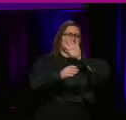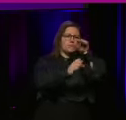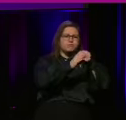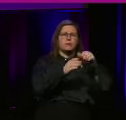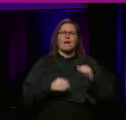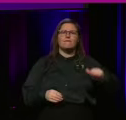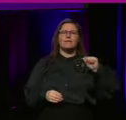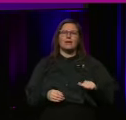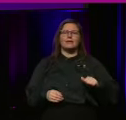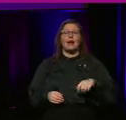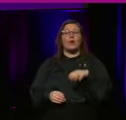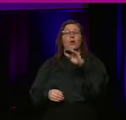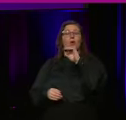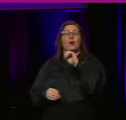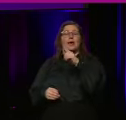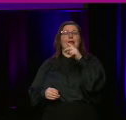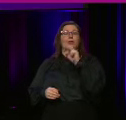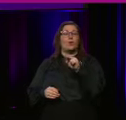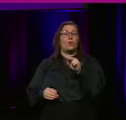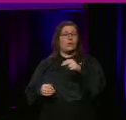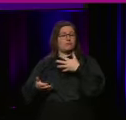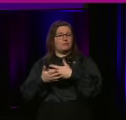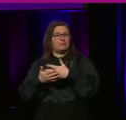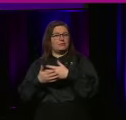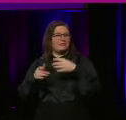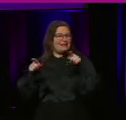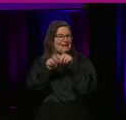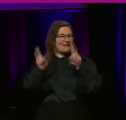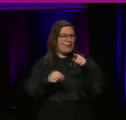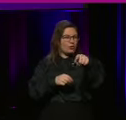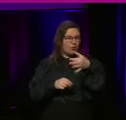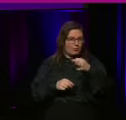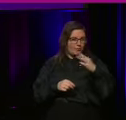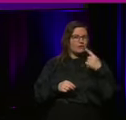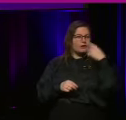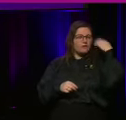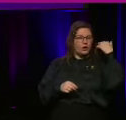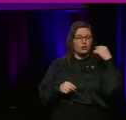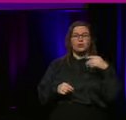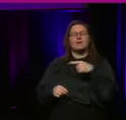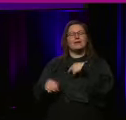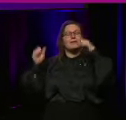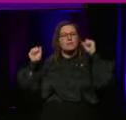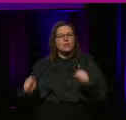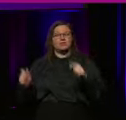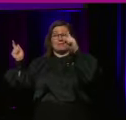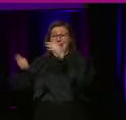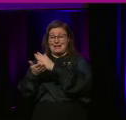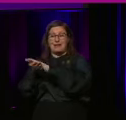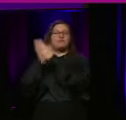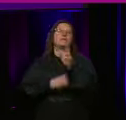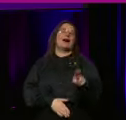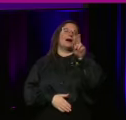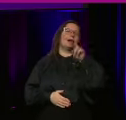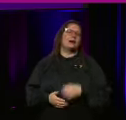And she also talks about what you put forth here, that we have to make human rights real. And she